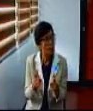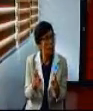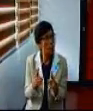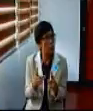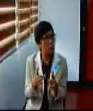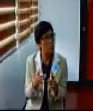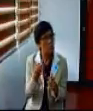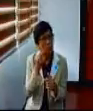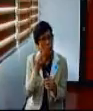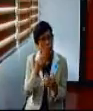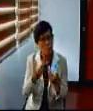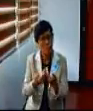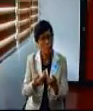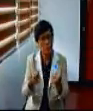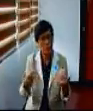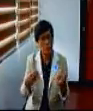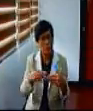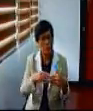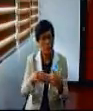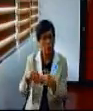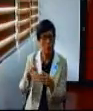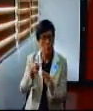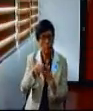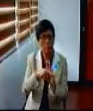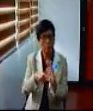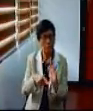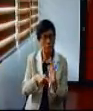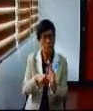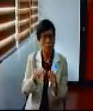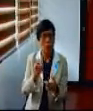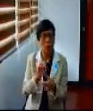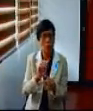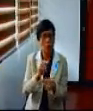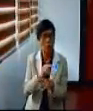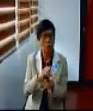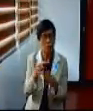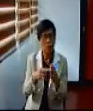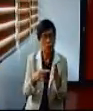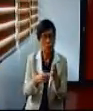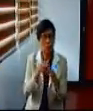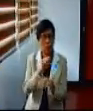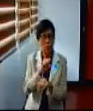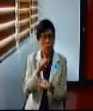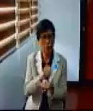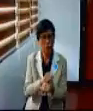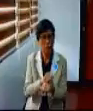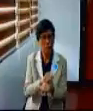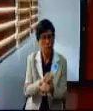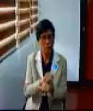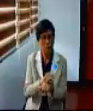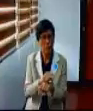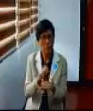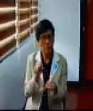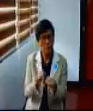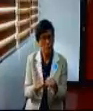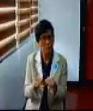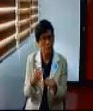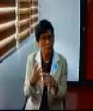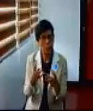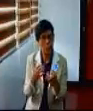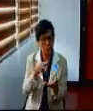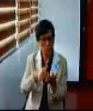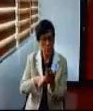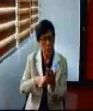to separate the guiding principles or the role of states from companies. But actually, the point that I would like to emphasize in